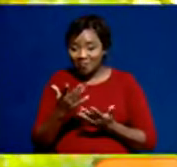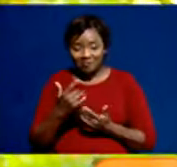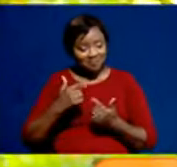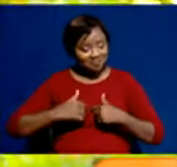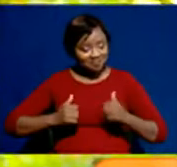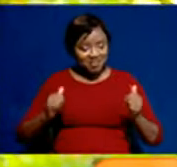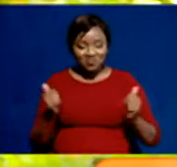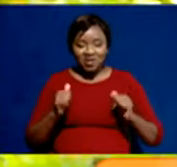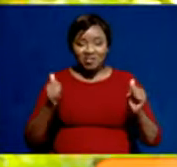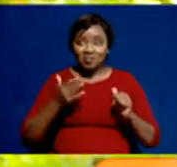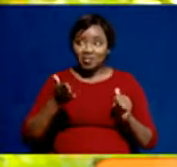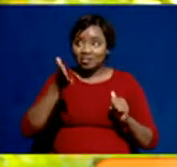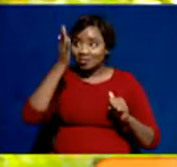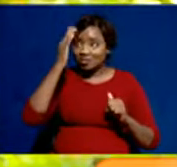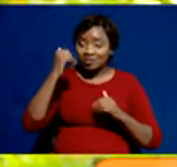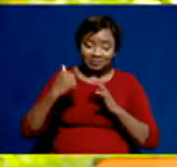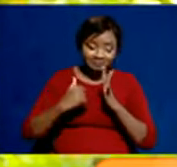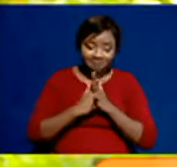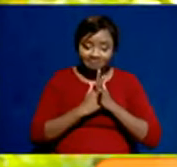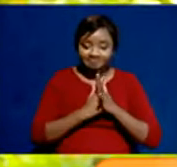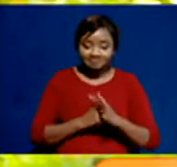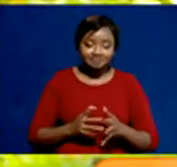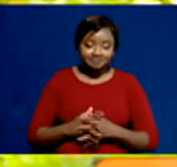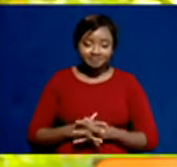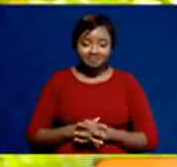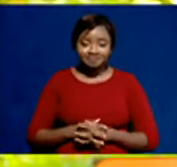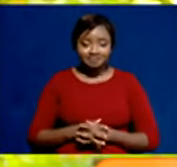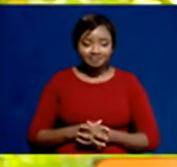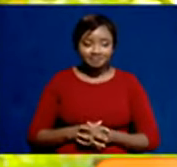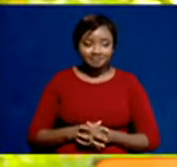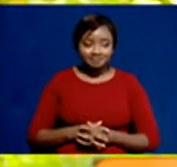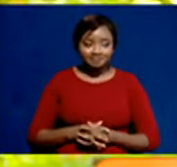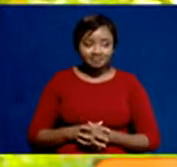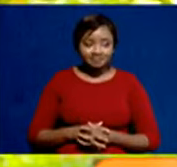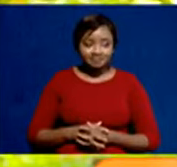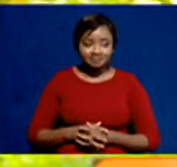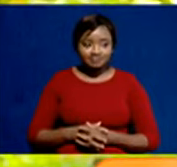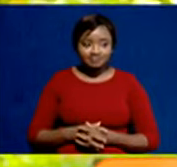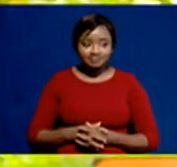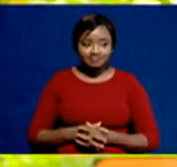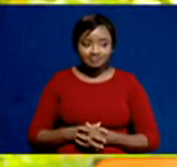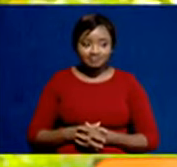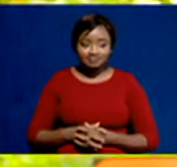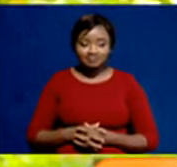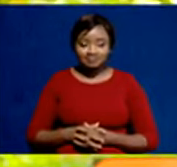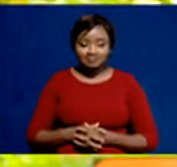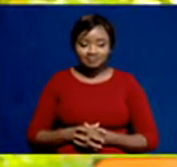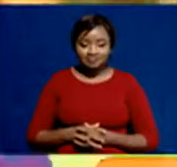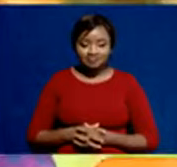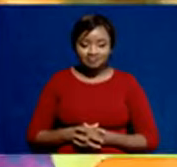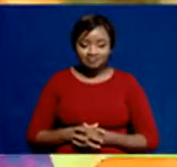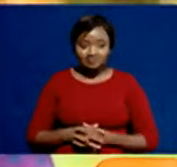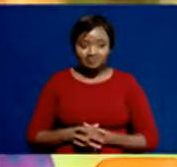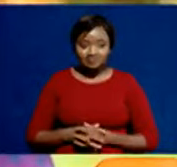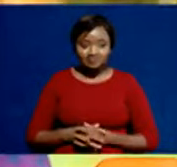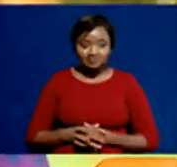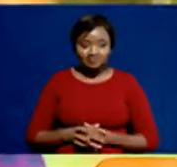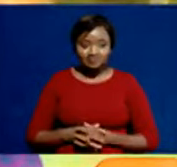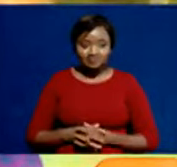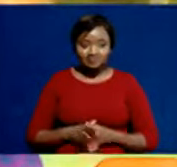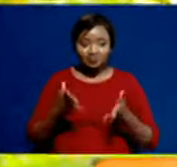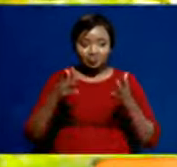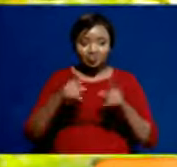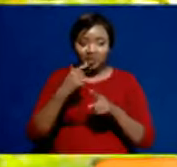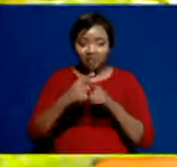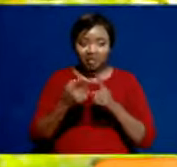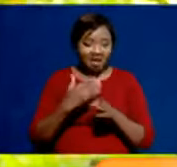the grace of God. Right. Yeah. And it's been quite a year, coming to the end of the year. What have you